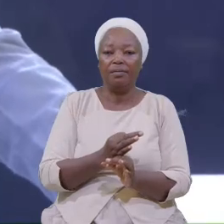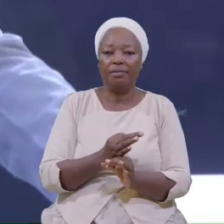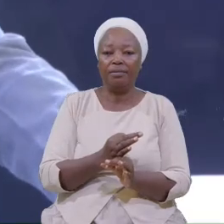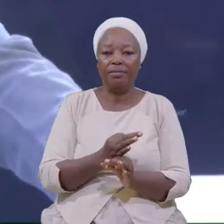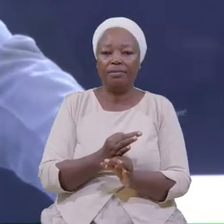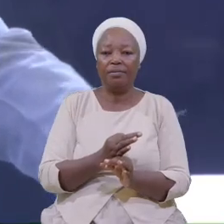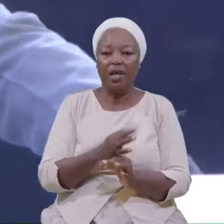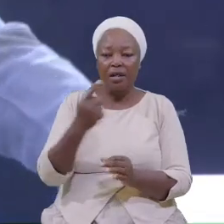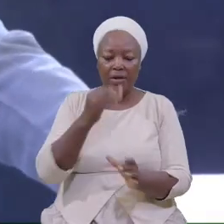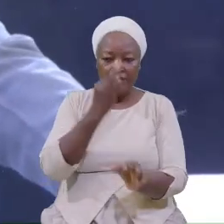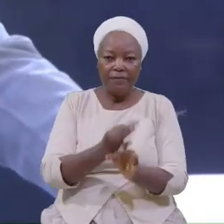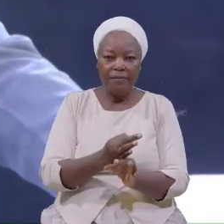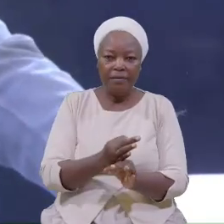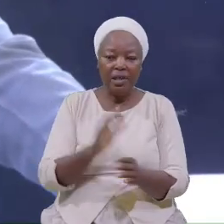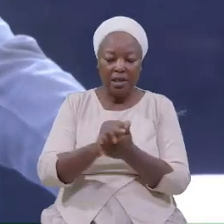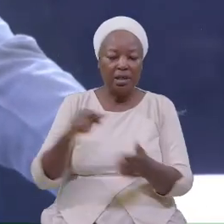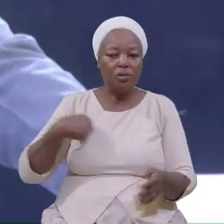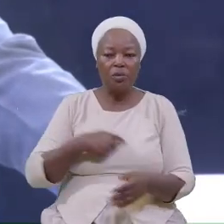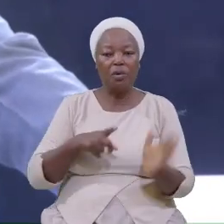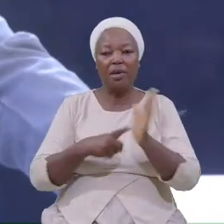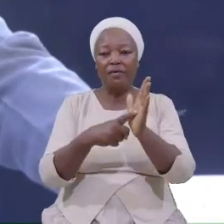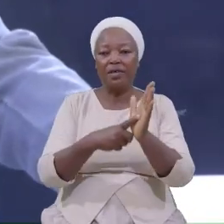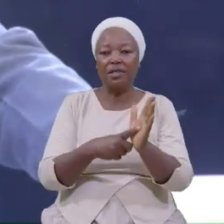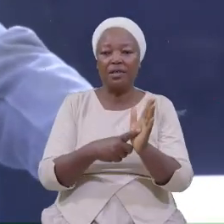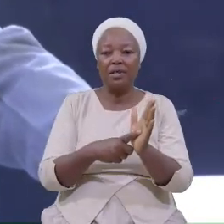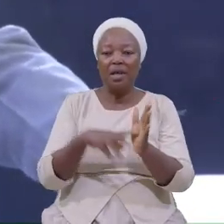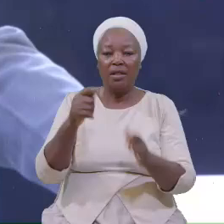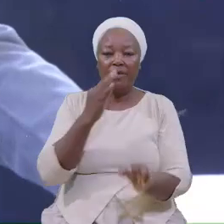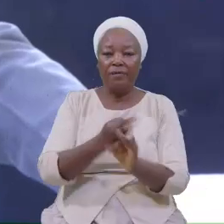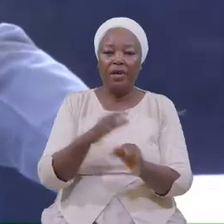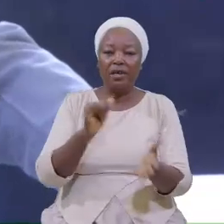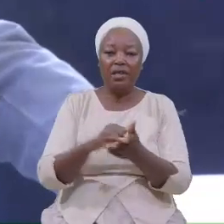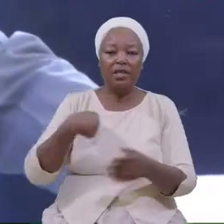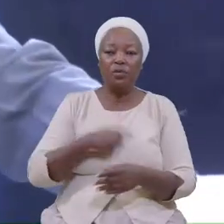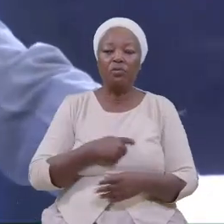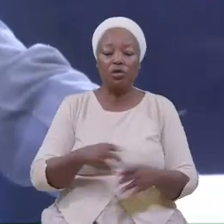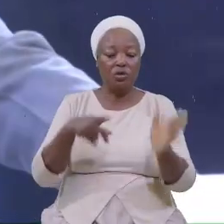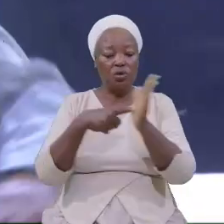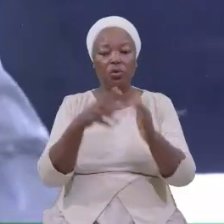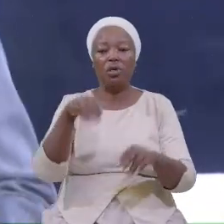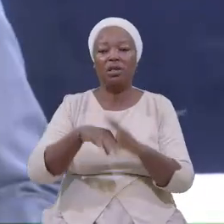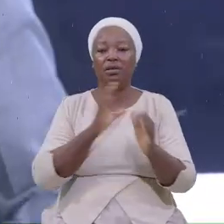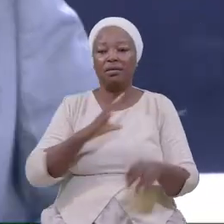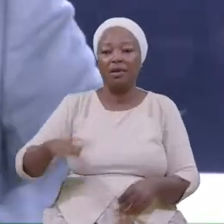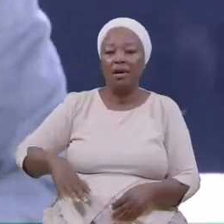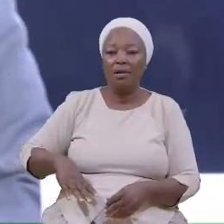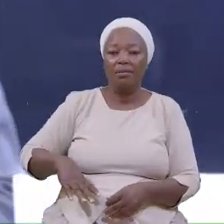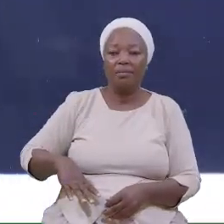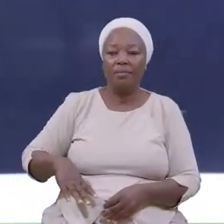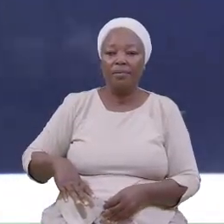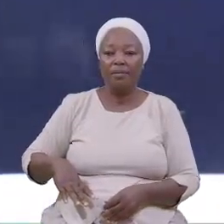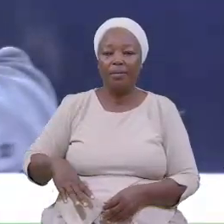The faith we manifest. The faith we exercise in